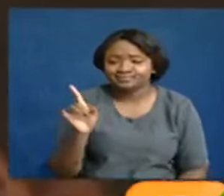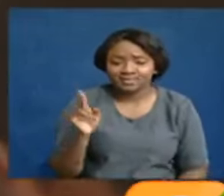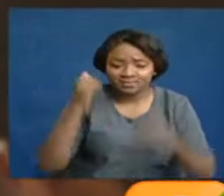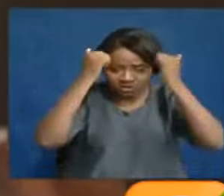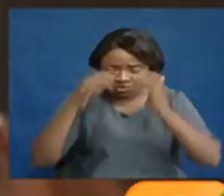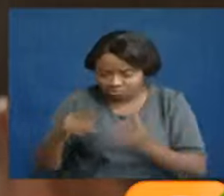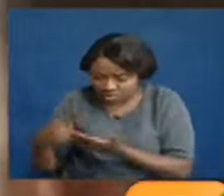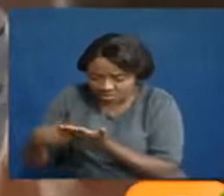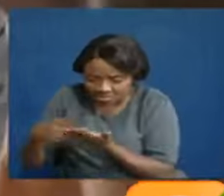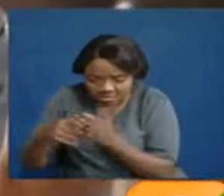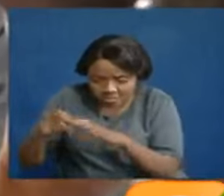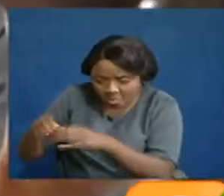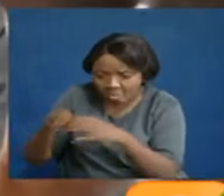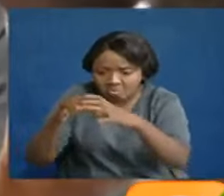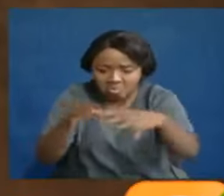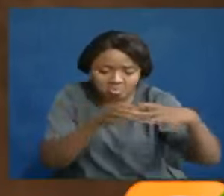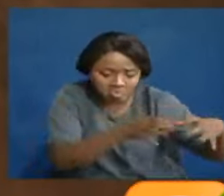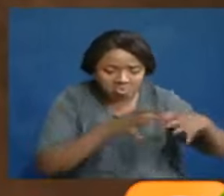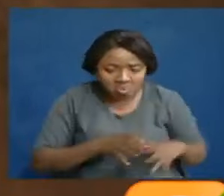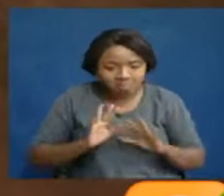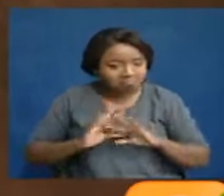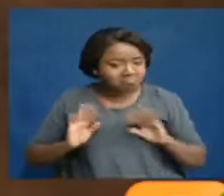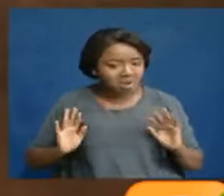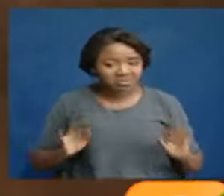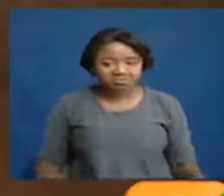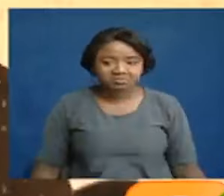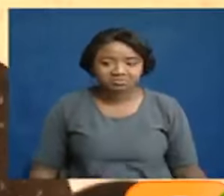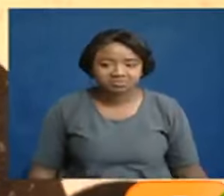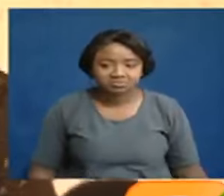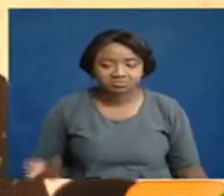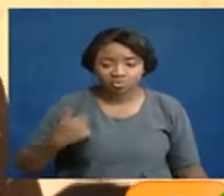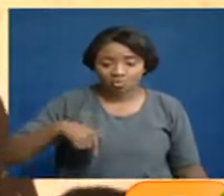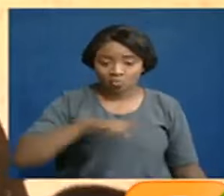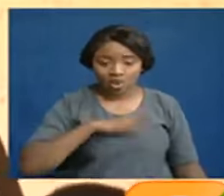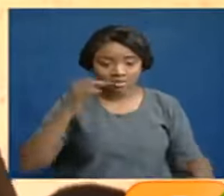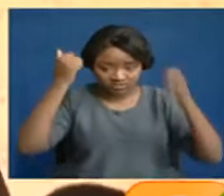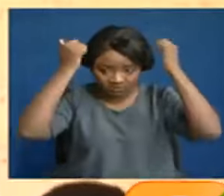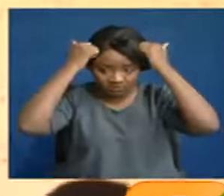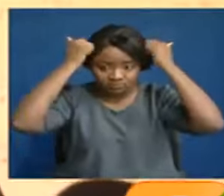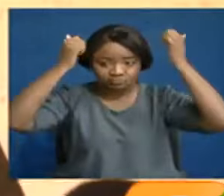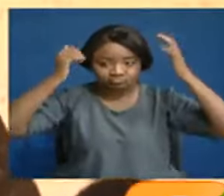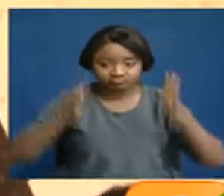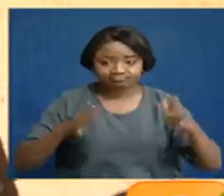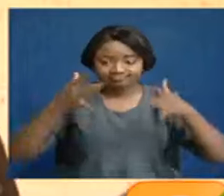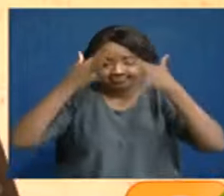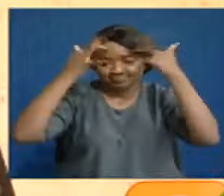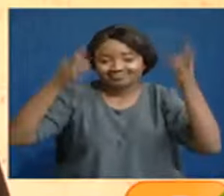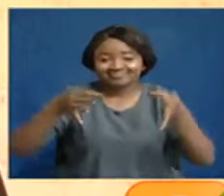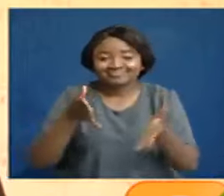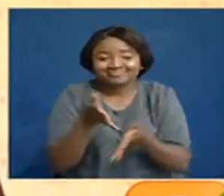teachers, resorting to group discussions to keep things going. Sasa sisi kama wanafunzi tumeamua tuwezi